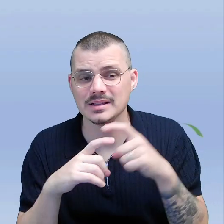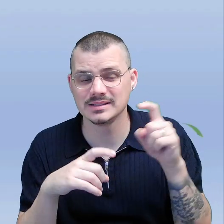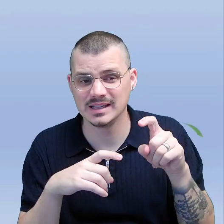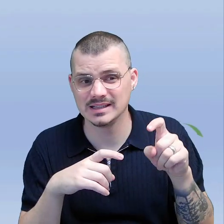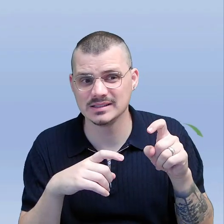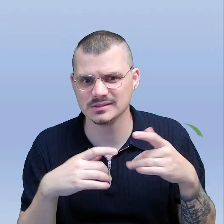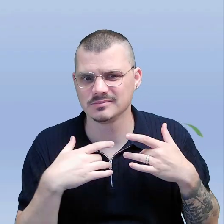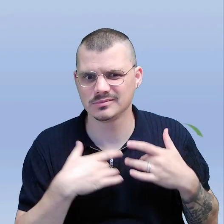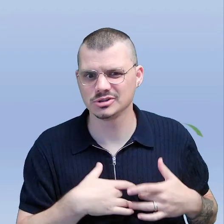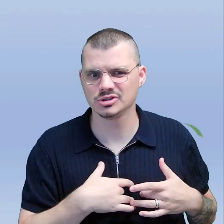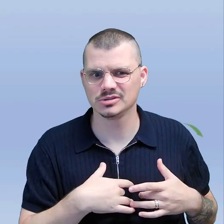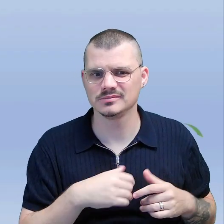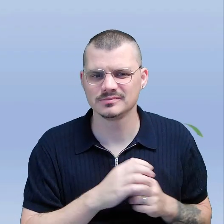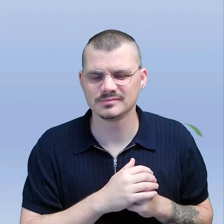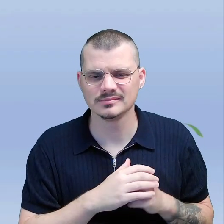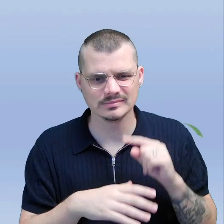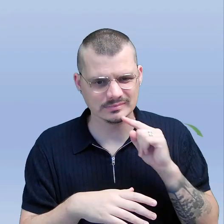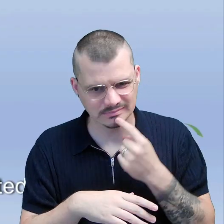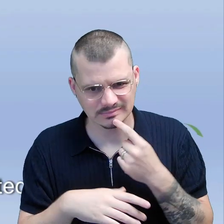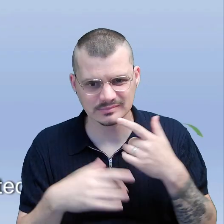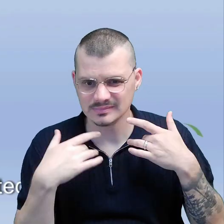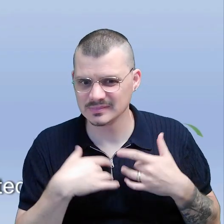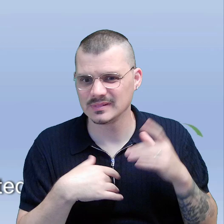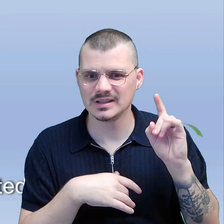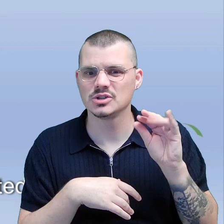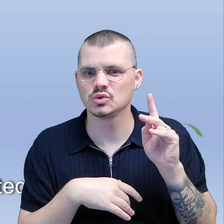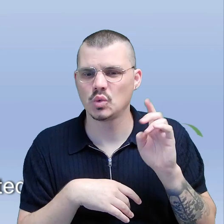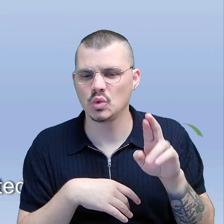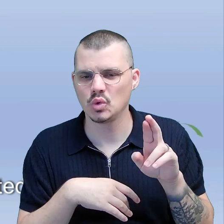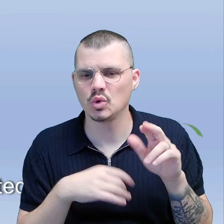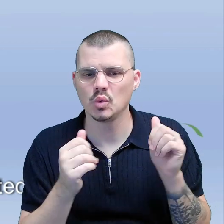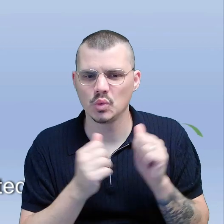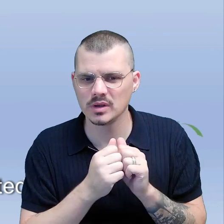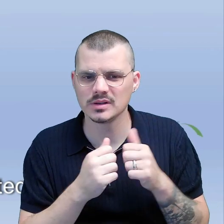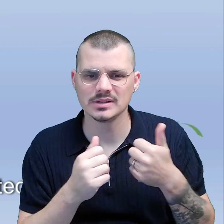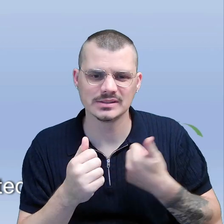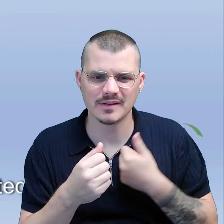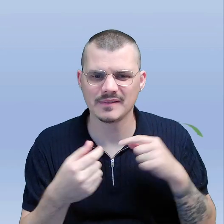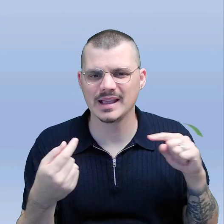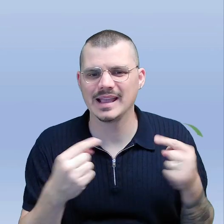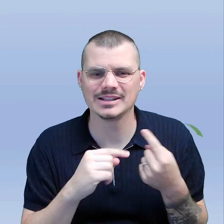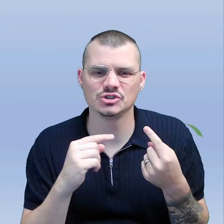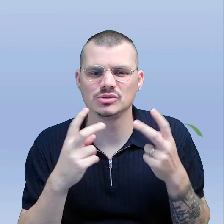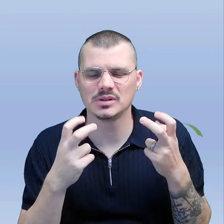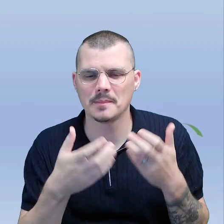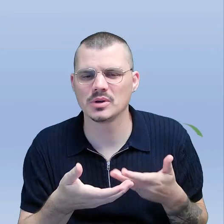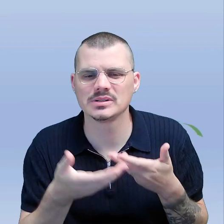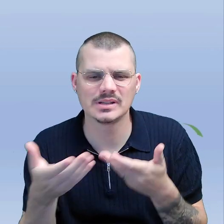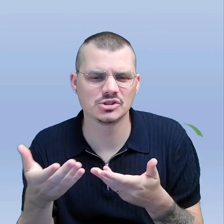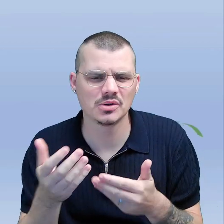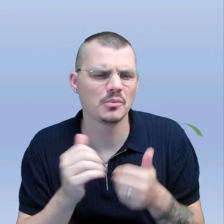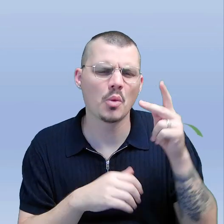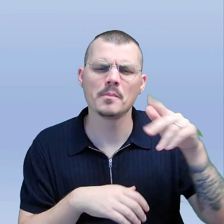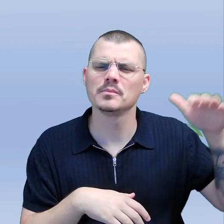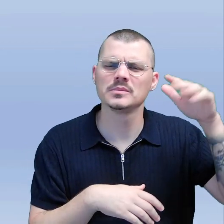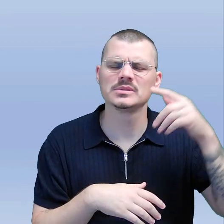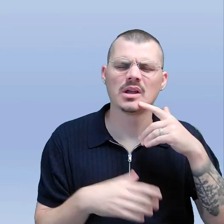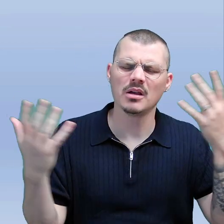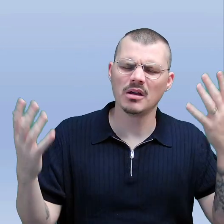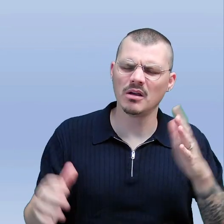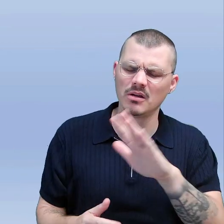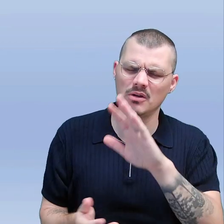have complex needs. Major depressive disorder with an agitated or self-injurious presentation. Well, people